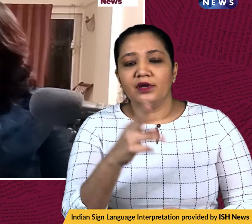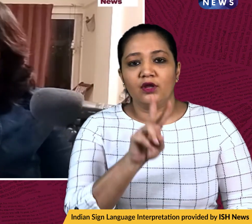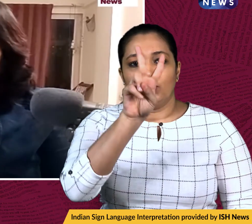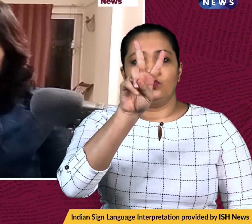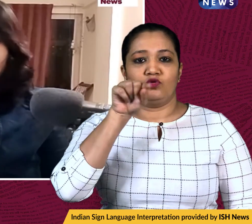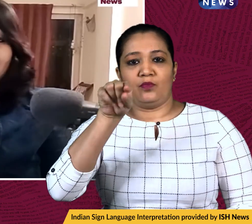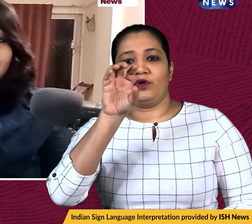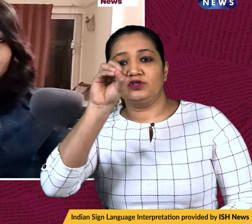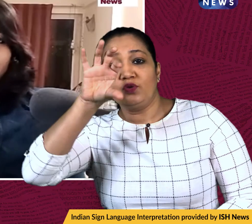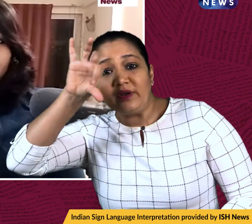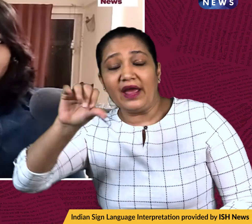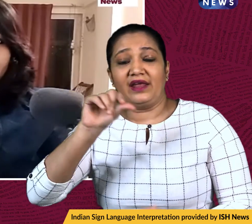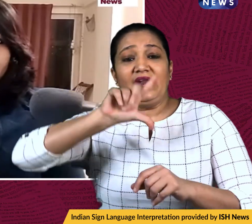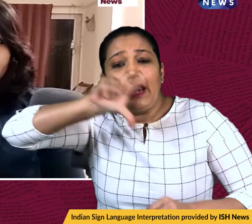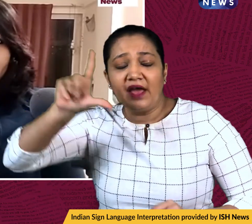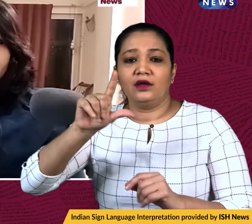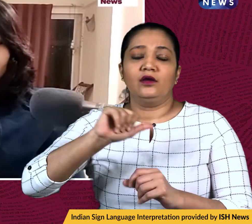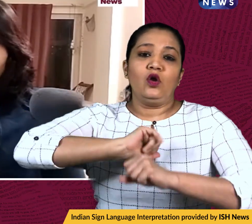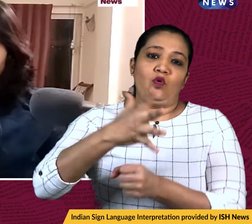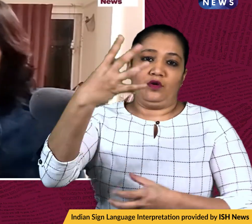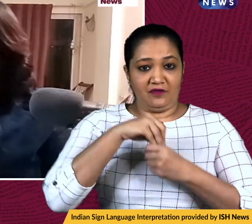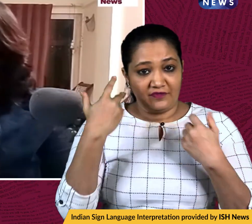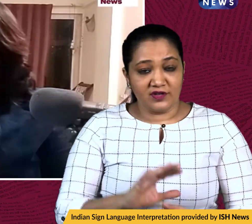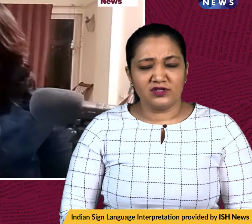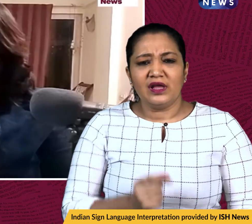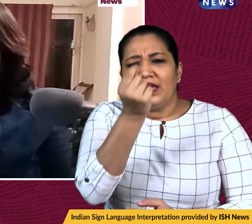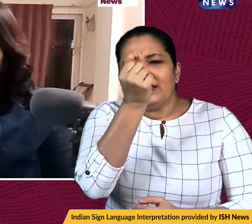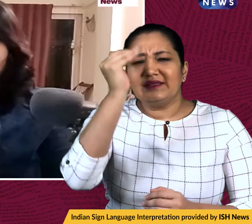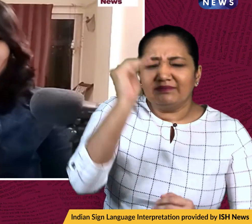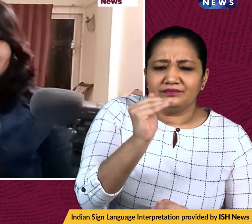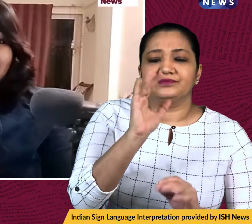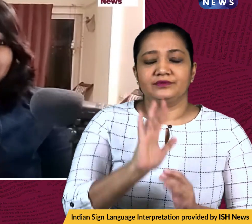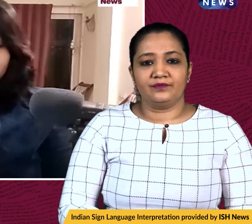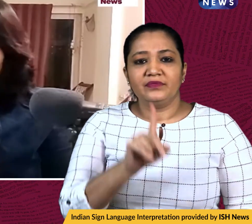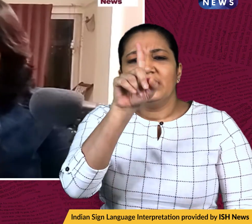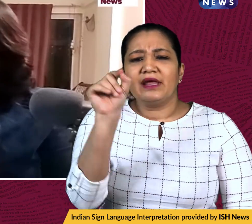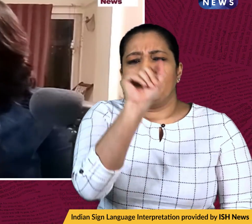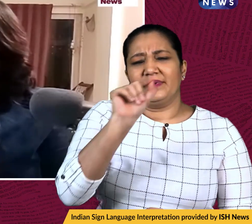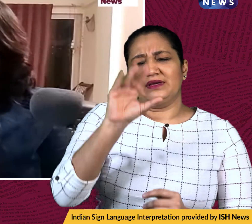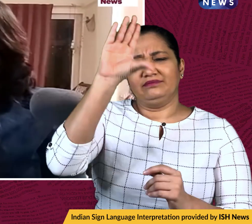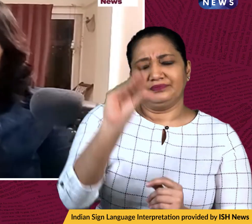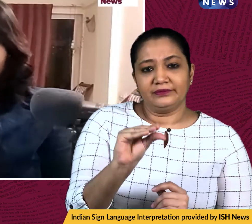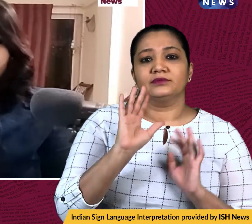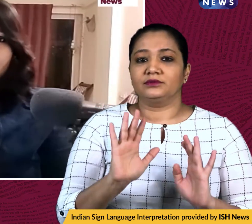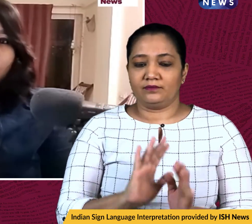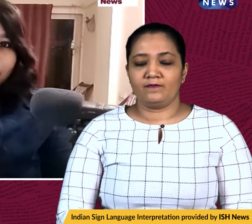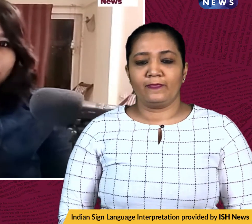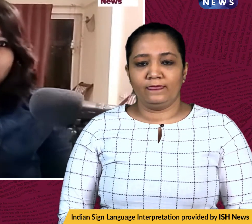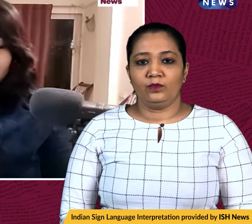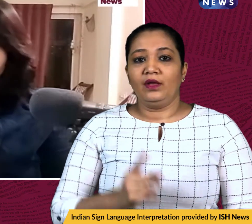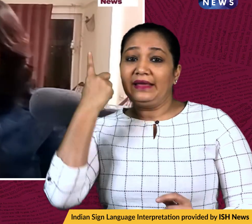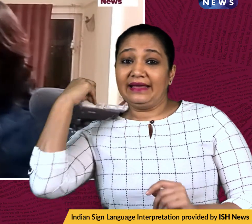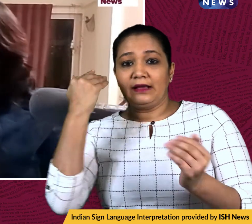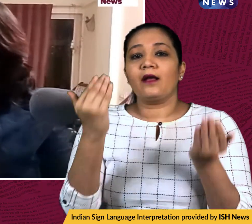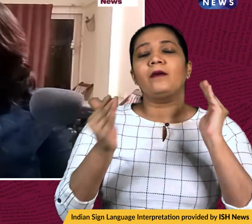reported 2.09 lakh new COVID cases in the last 24 hours. So there is a slight dip, a 10% dip in new COVID cases when